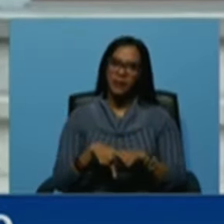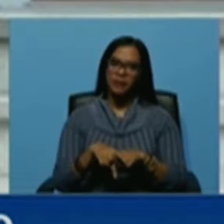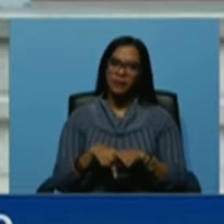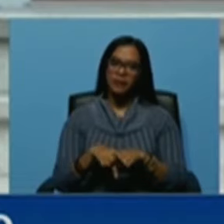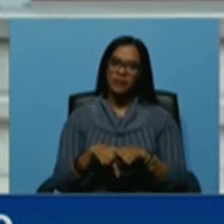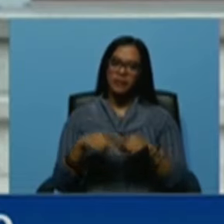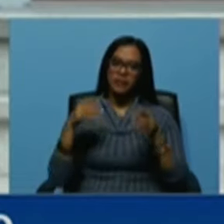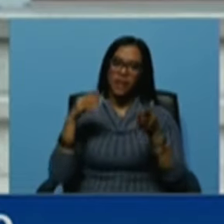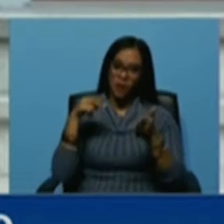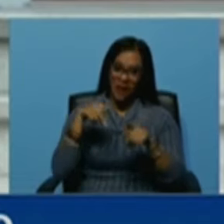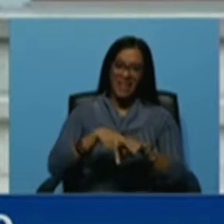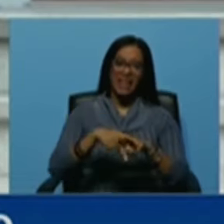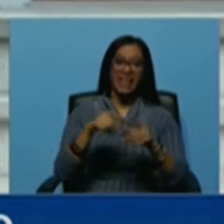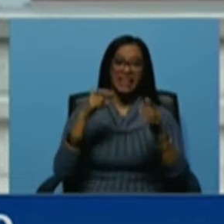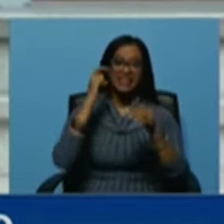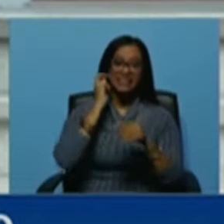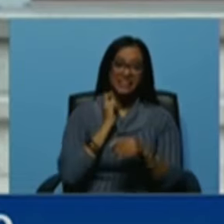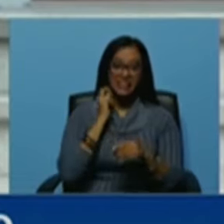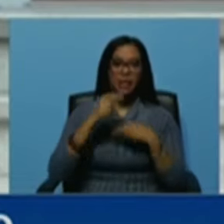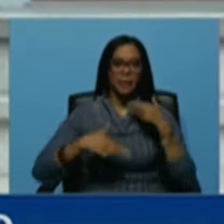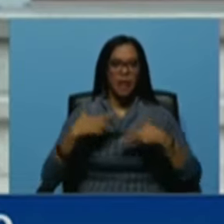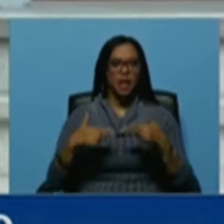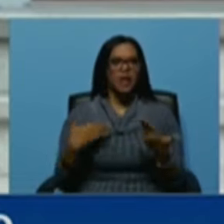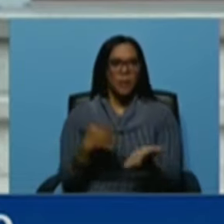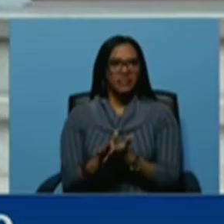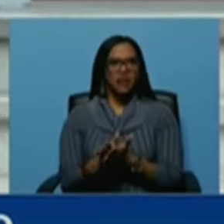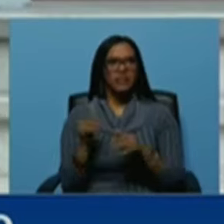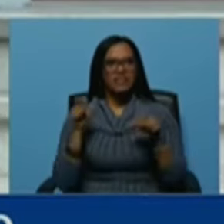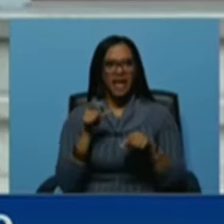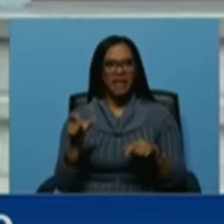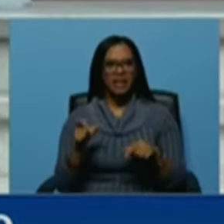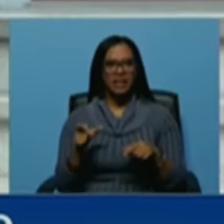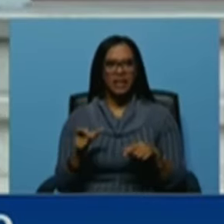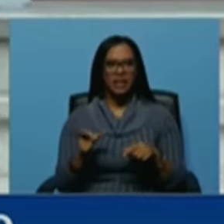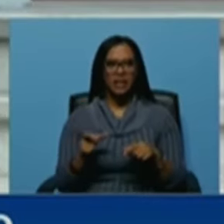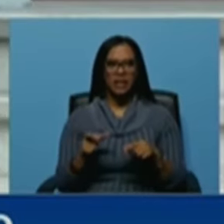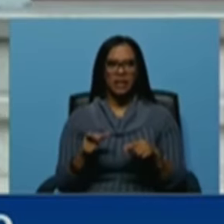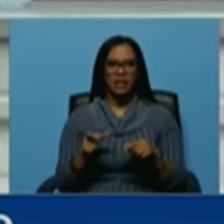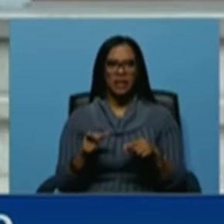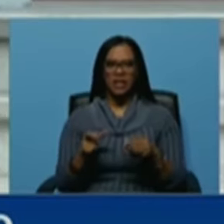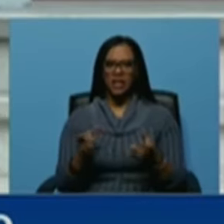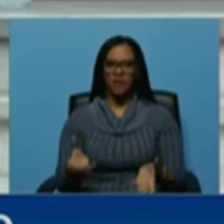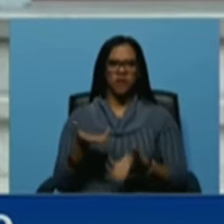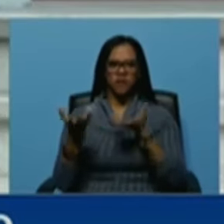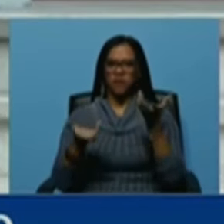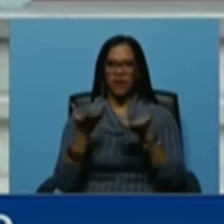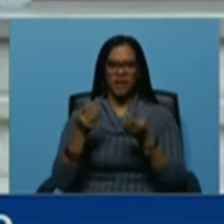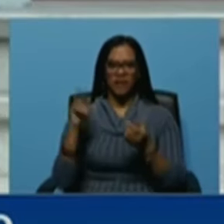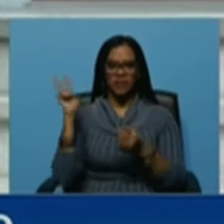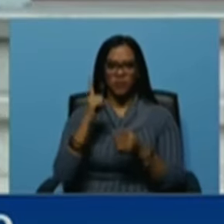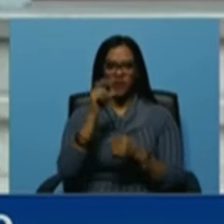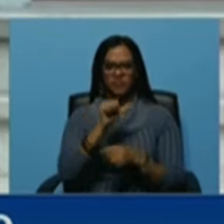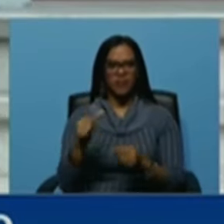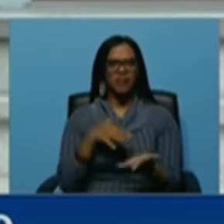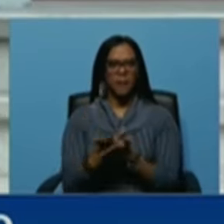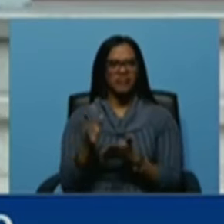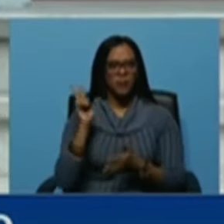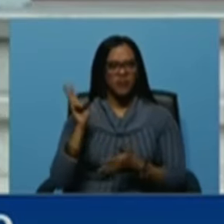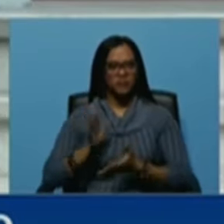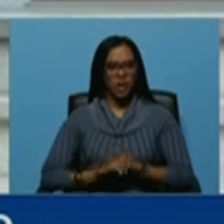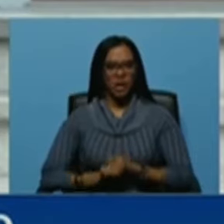attack, of a fascist attack, criminal attack. What would happen if these people set Venezuela on fire